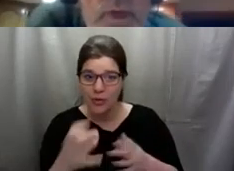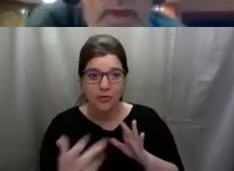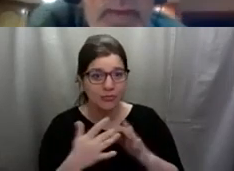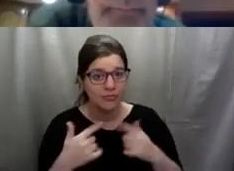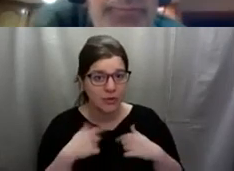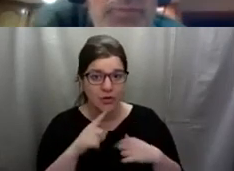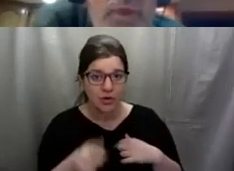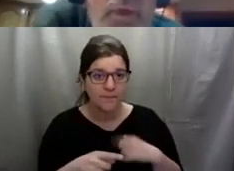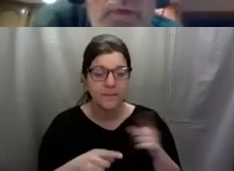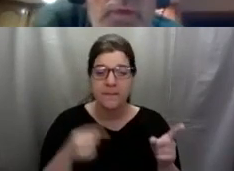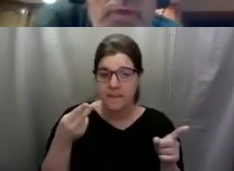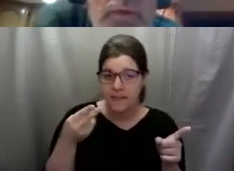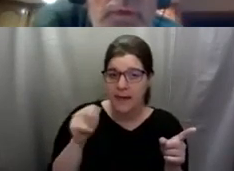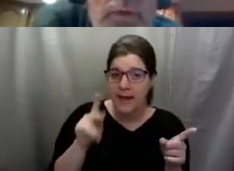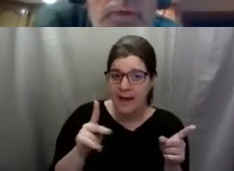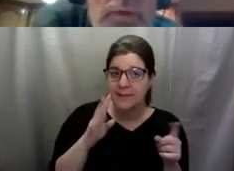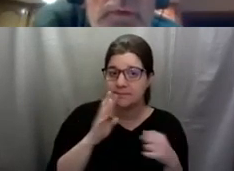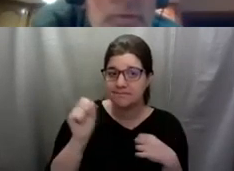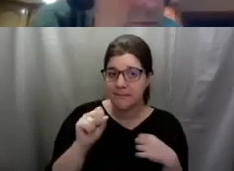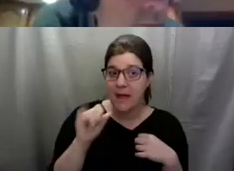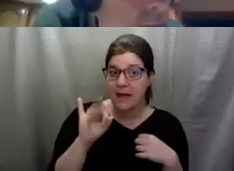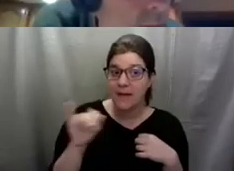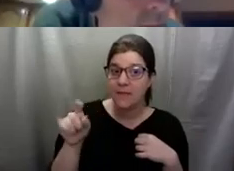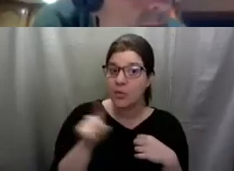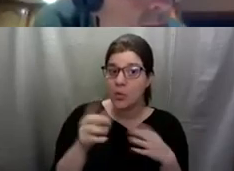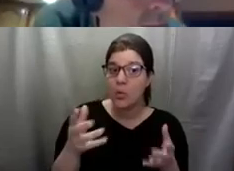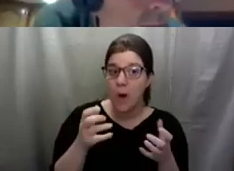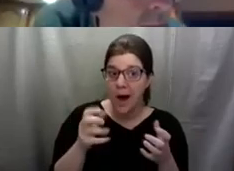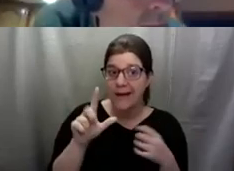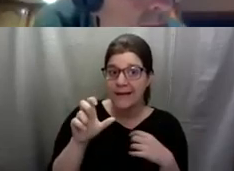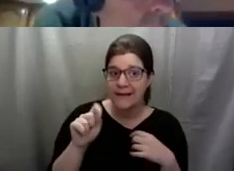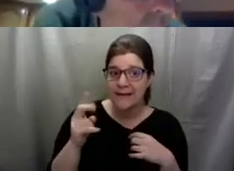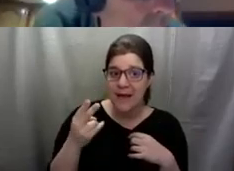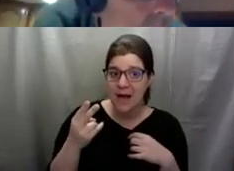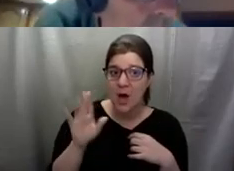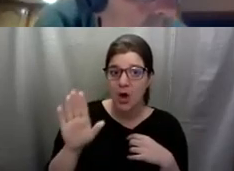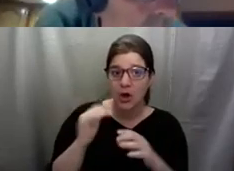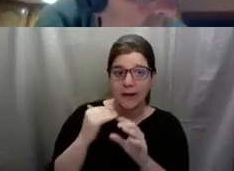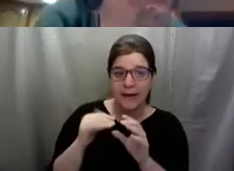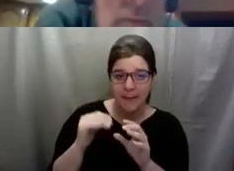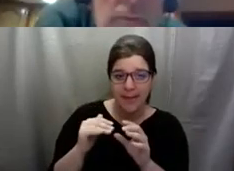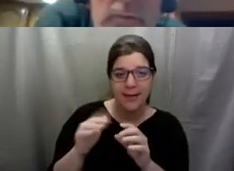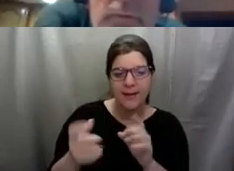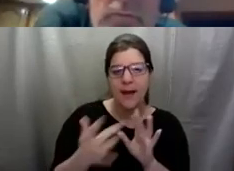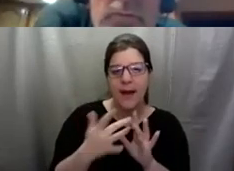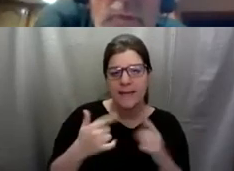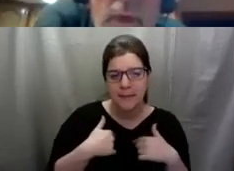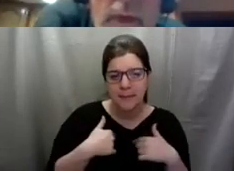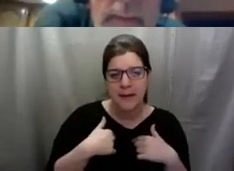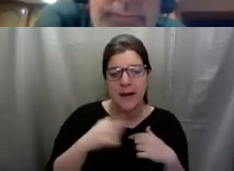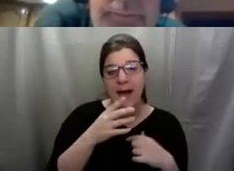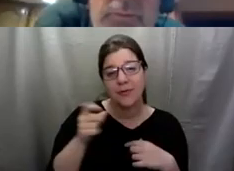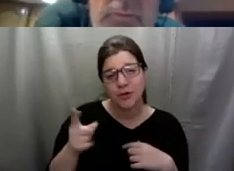if anybody would like Letiah's email, you can send me a message. Letiah has also been kind